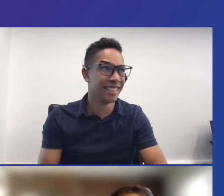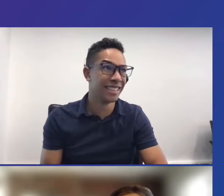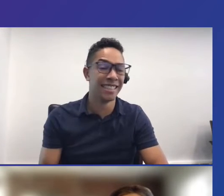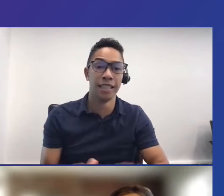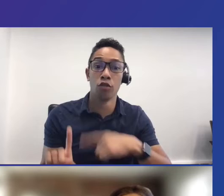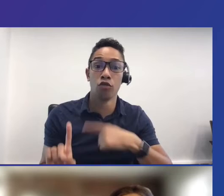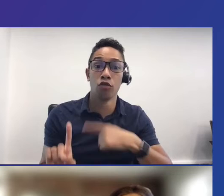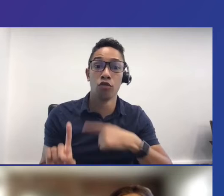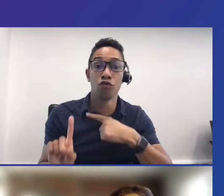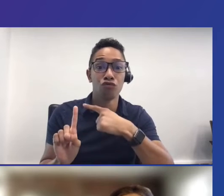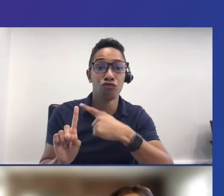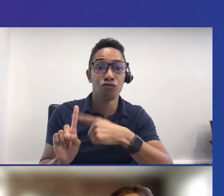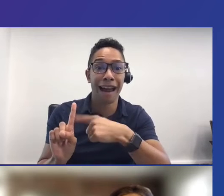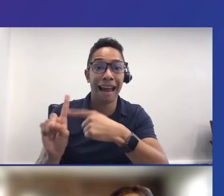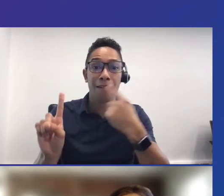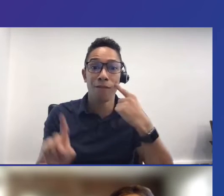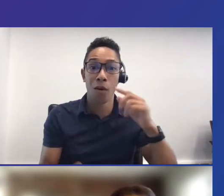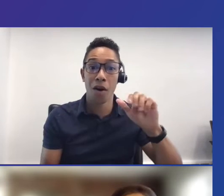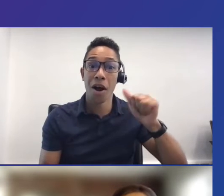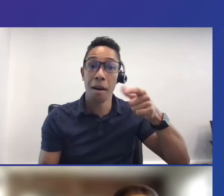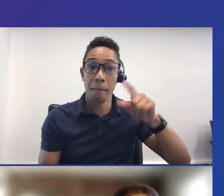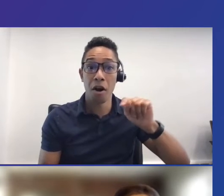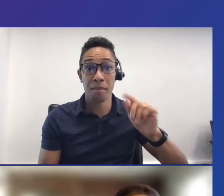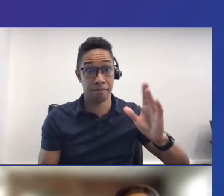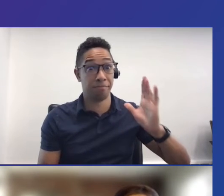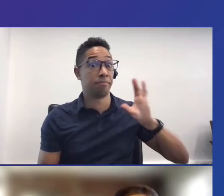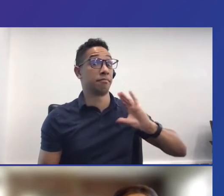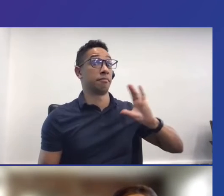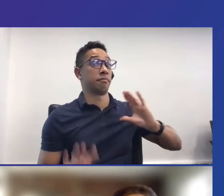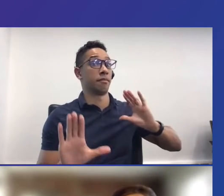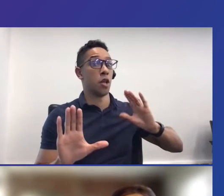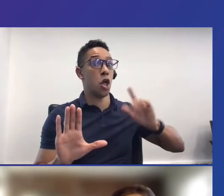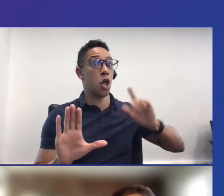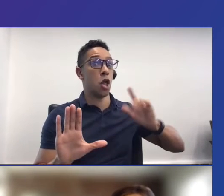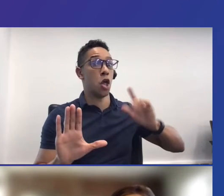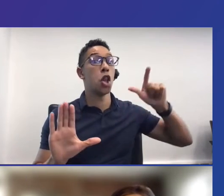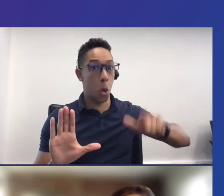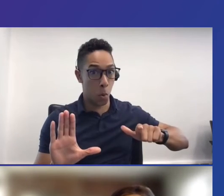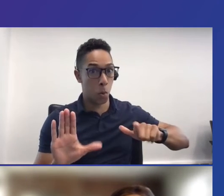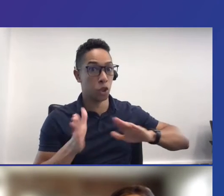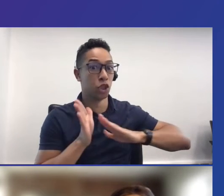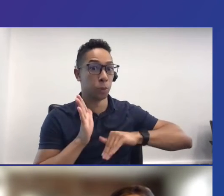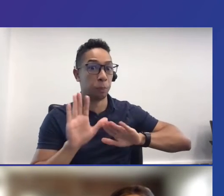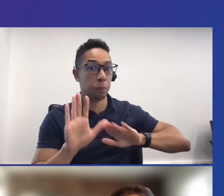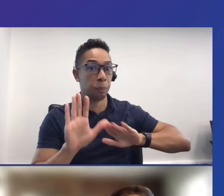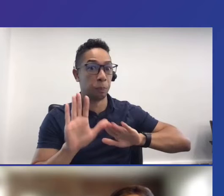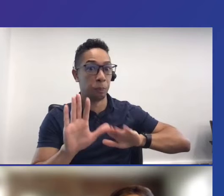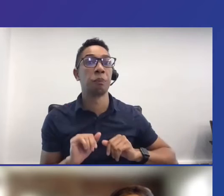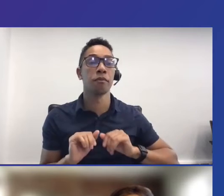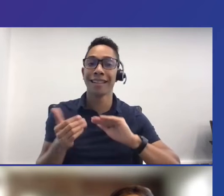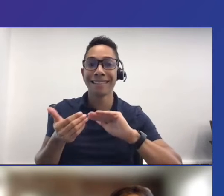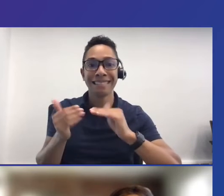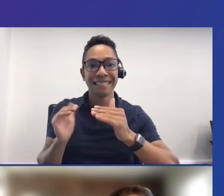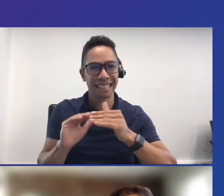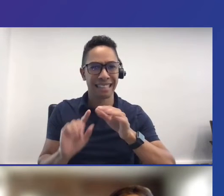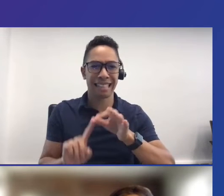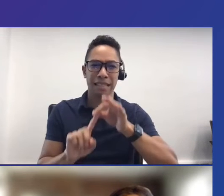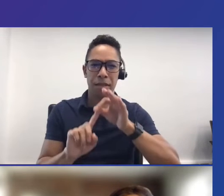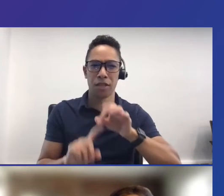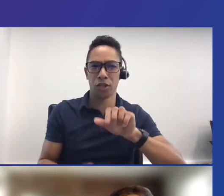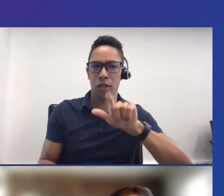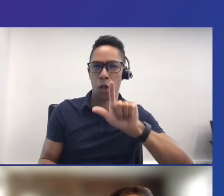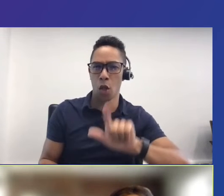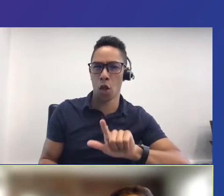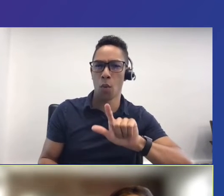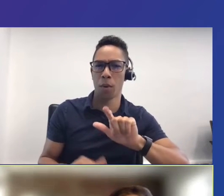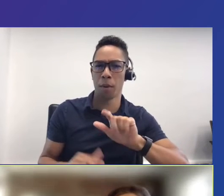rents for our apartments were relatively low. And the city, especially downtown,